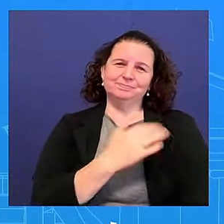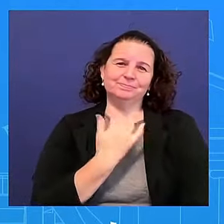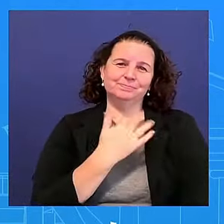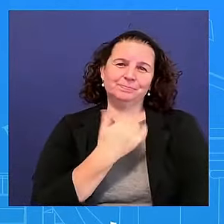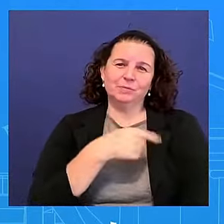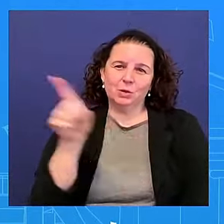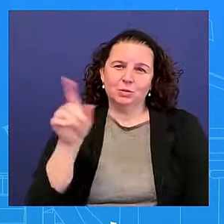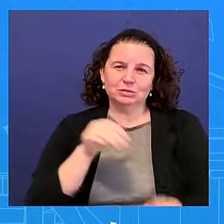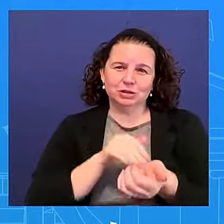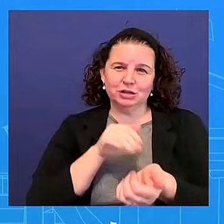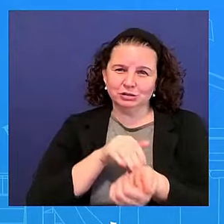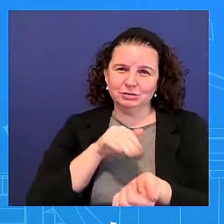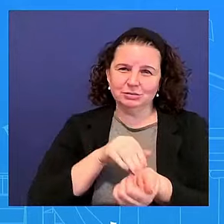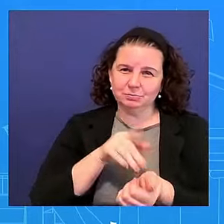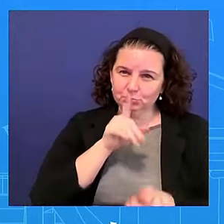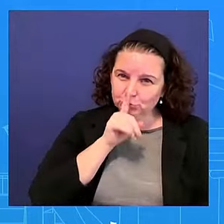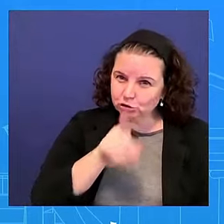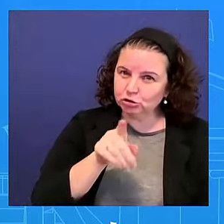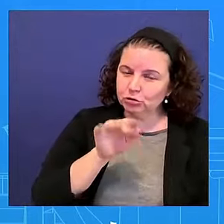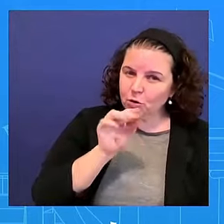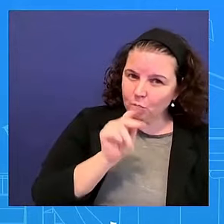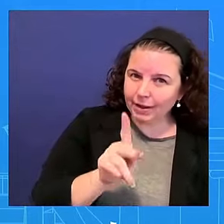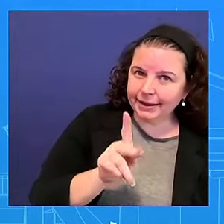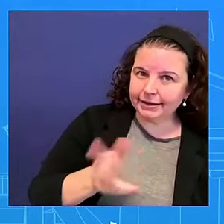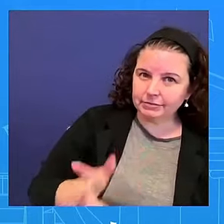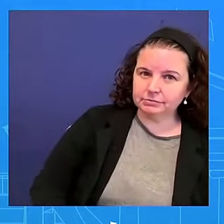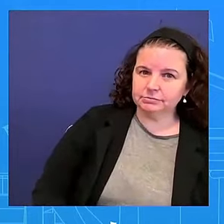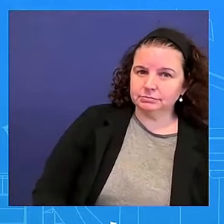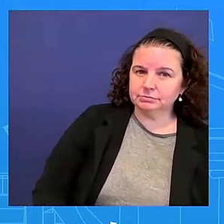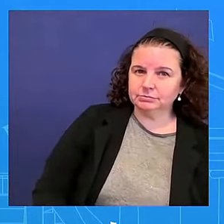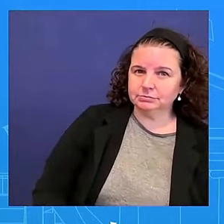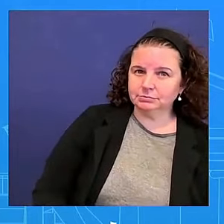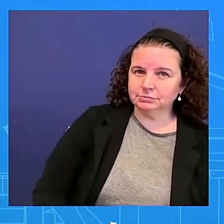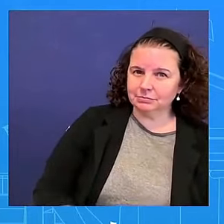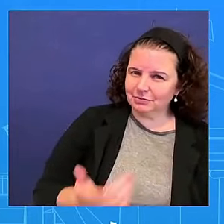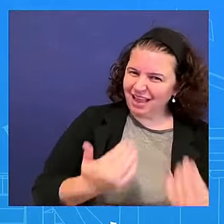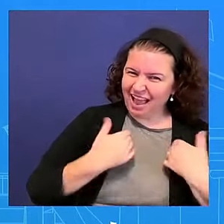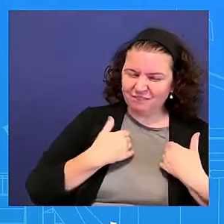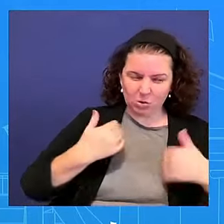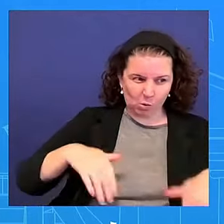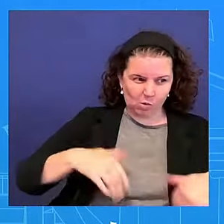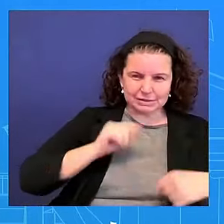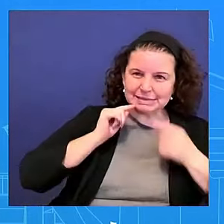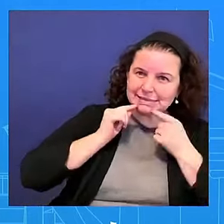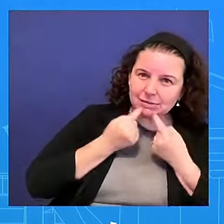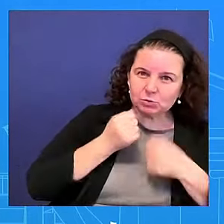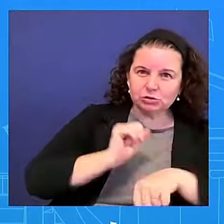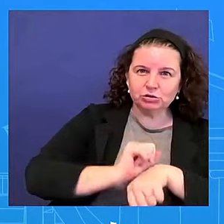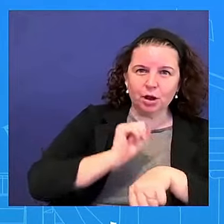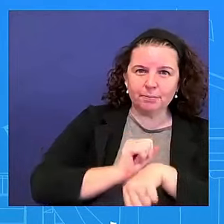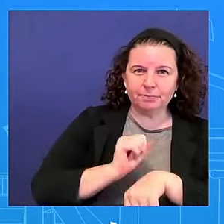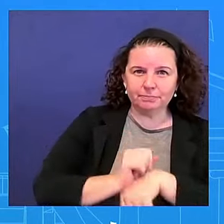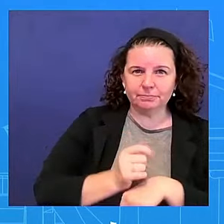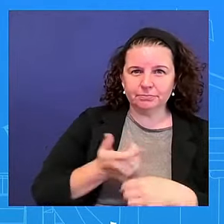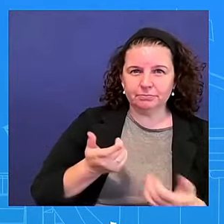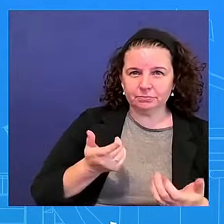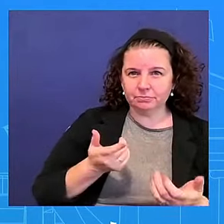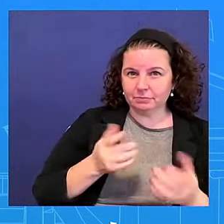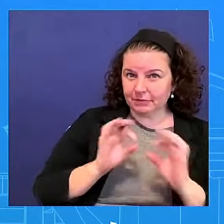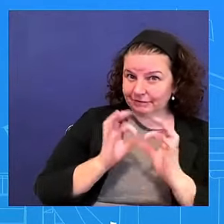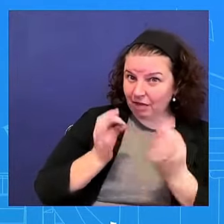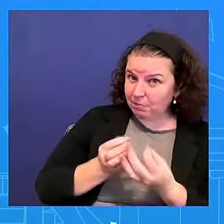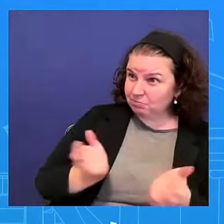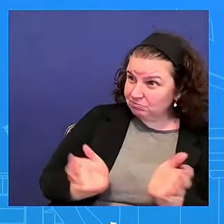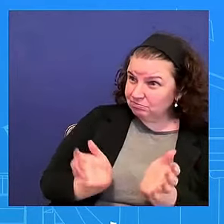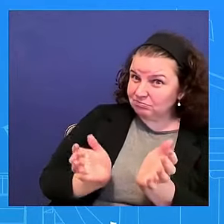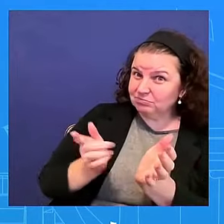okay, you have a family, you have an important job. Why doesn't anybody in the president's family urge him just to go to get checked out to say the coast is